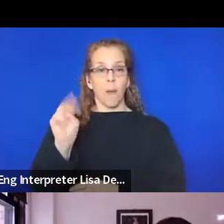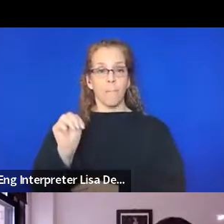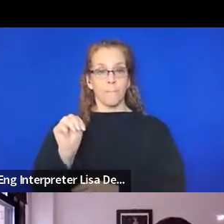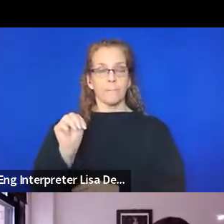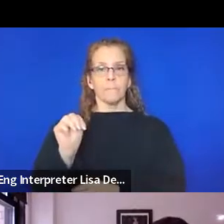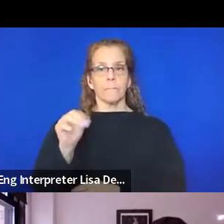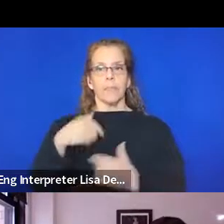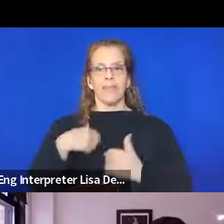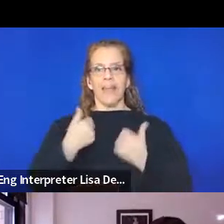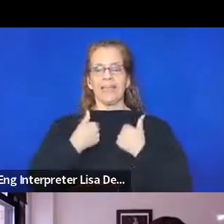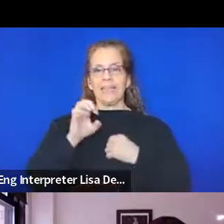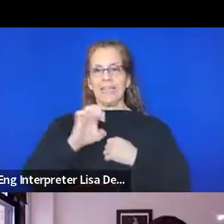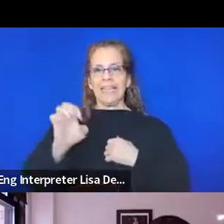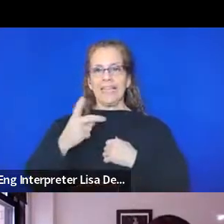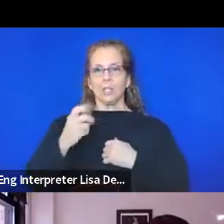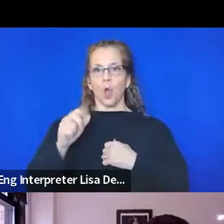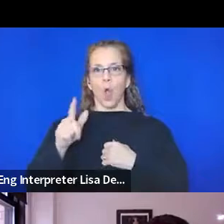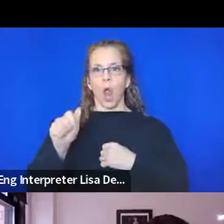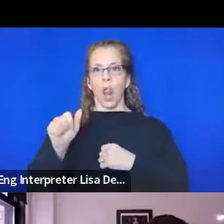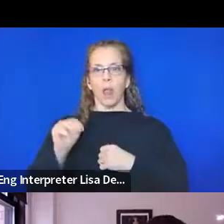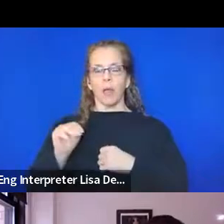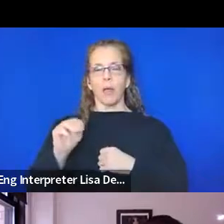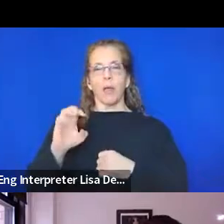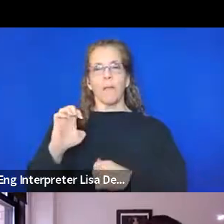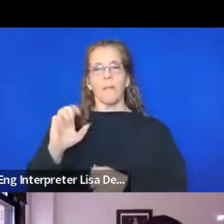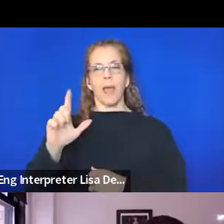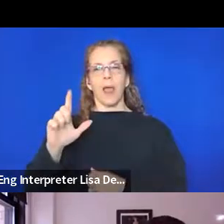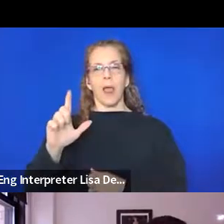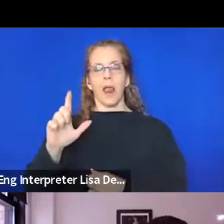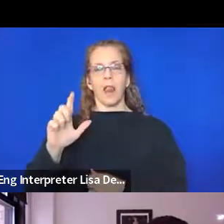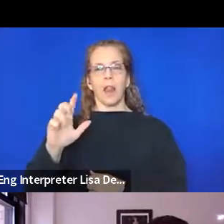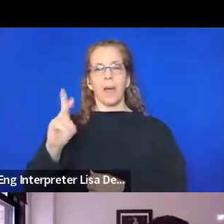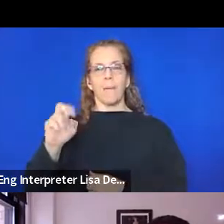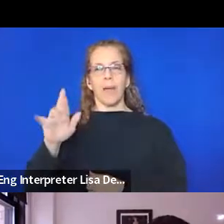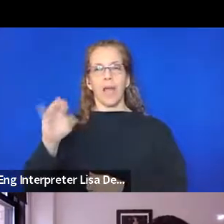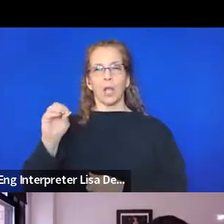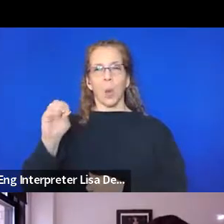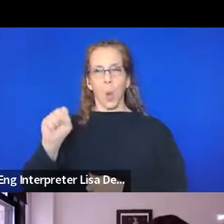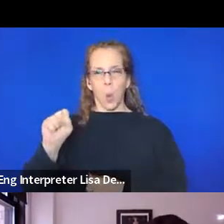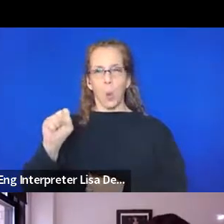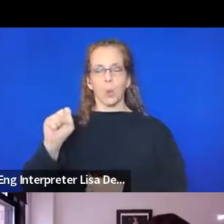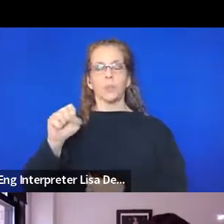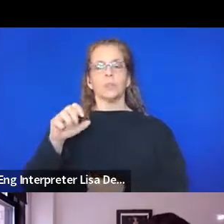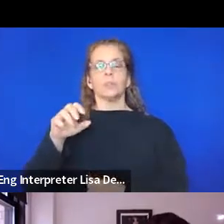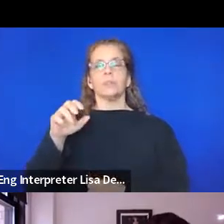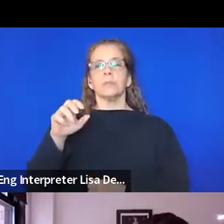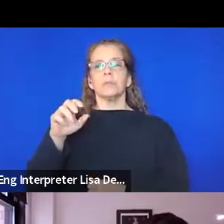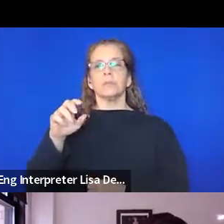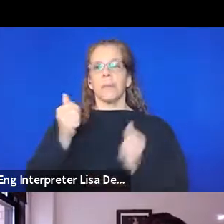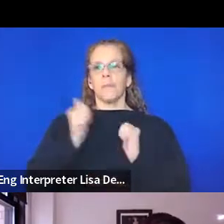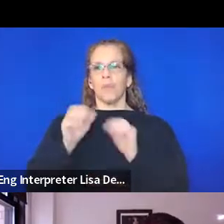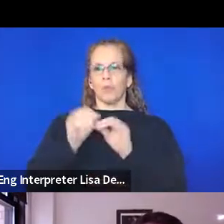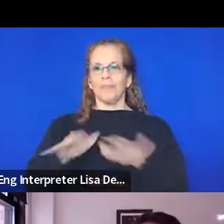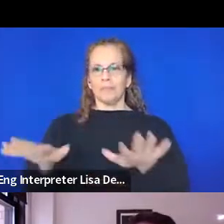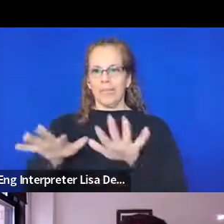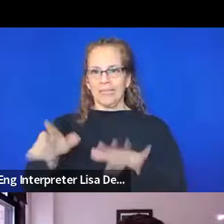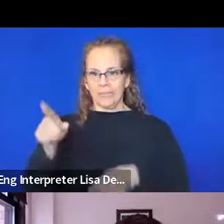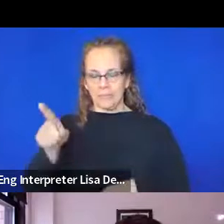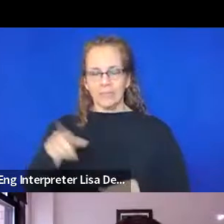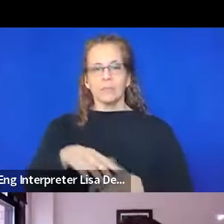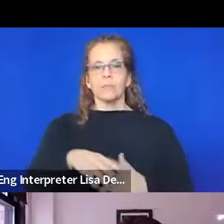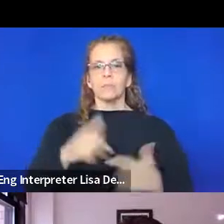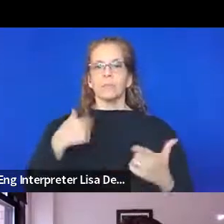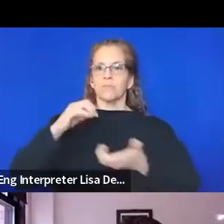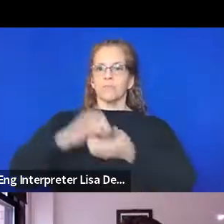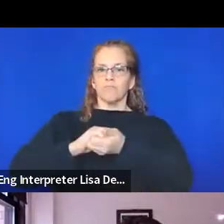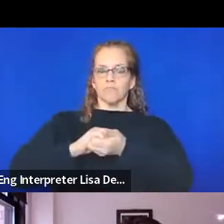in East Harlem. And we were doing our performances there. And we were thinking, well, since this is where our performances